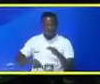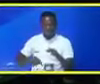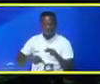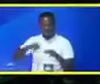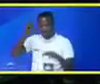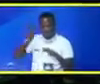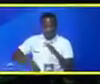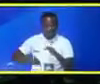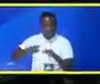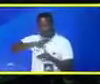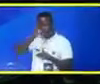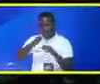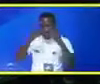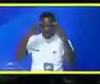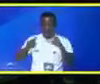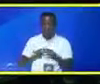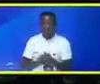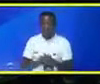will not happen.